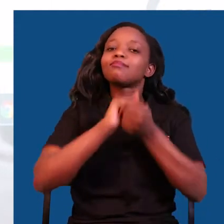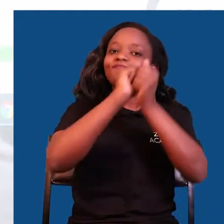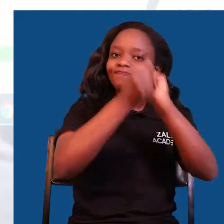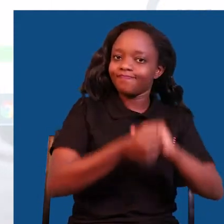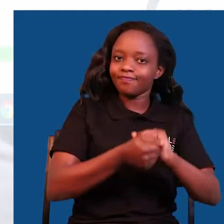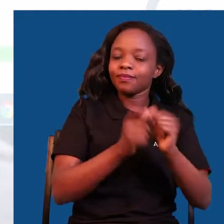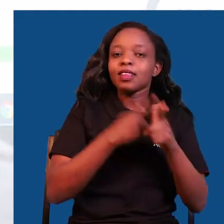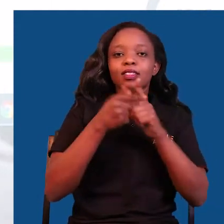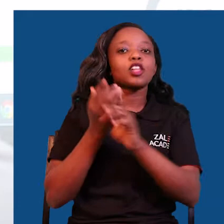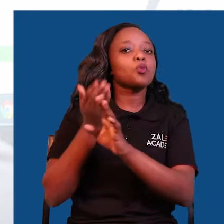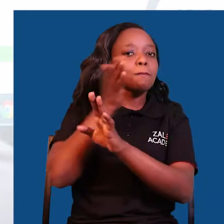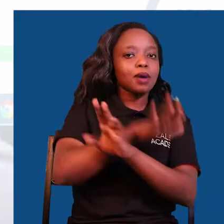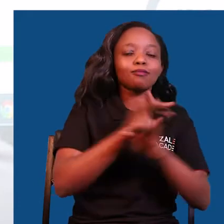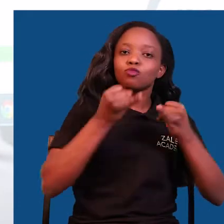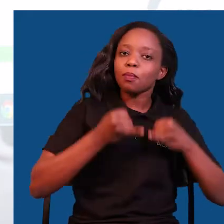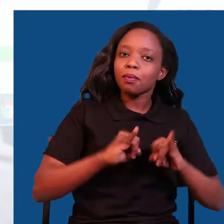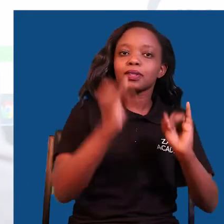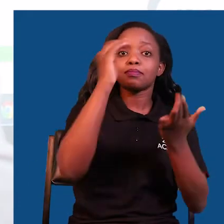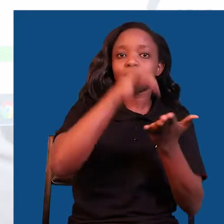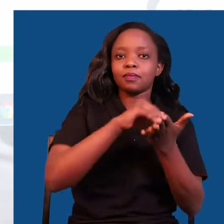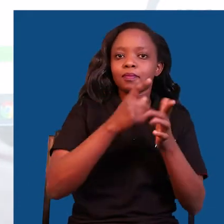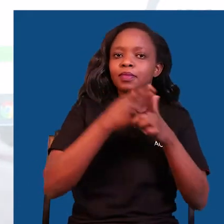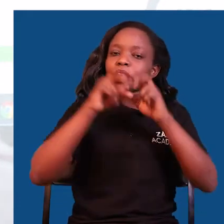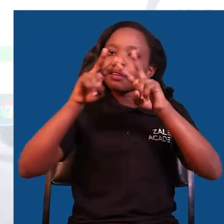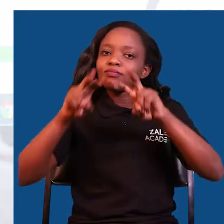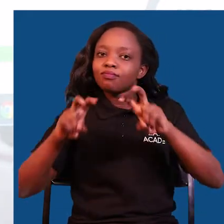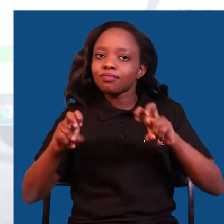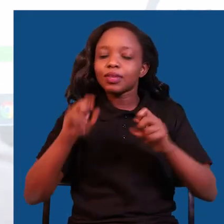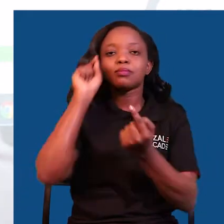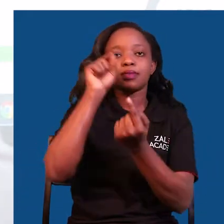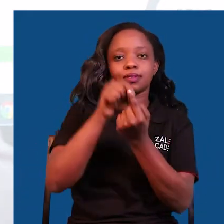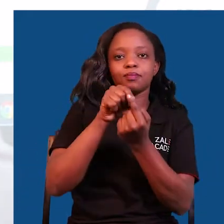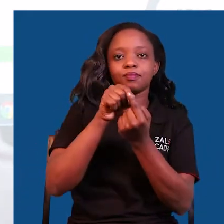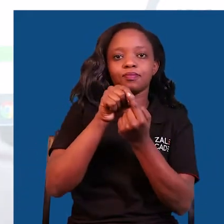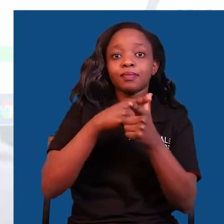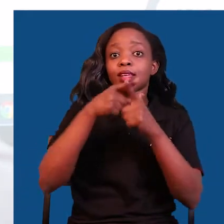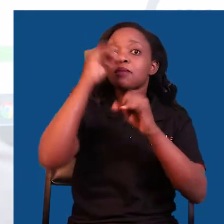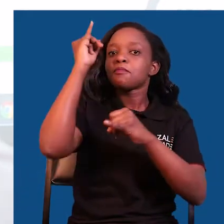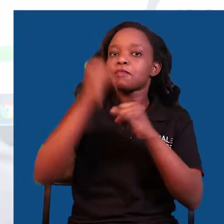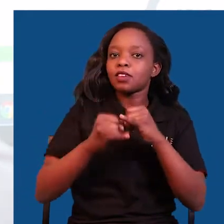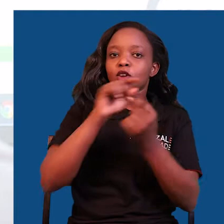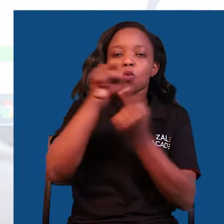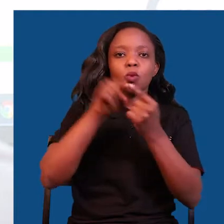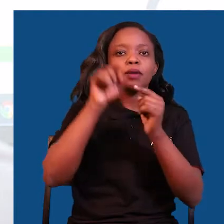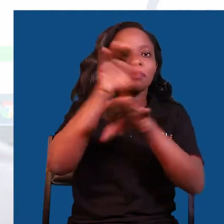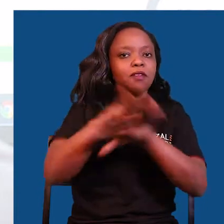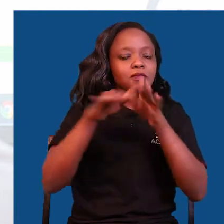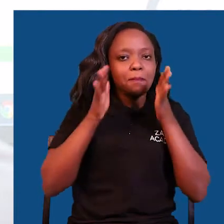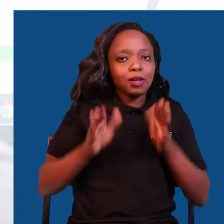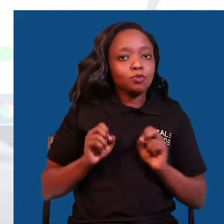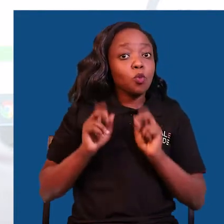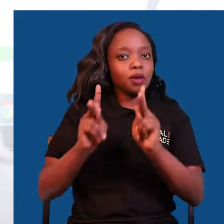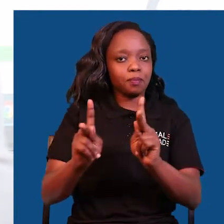want. Can you change it? Then you go back to implementation, and then you review, and then you test. And then finally, when everyone is okay